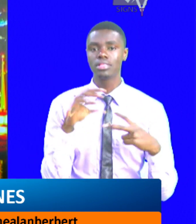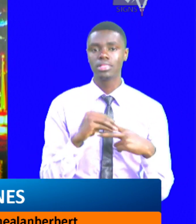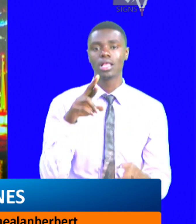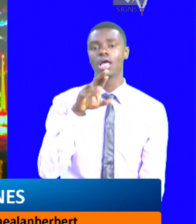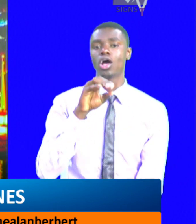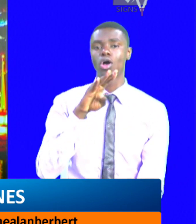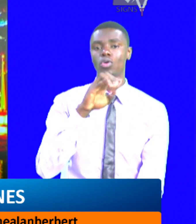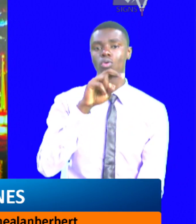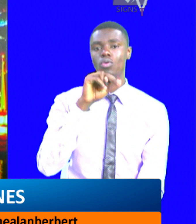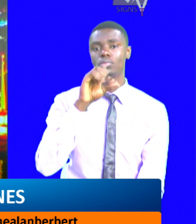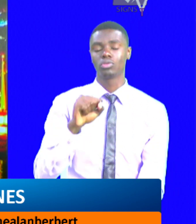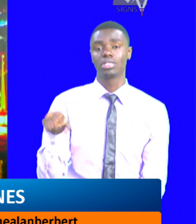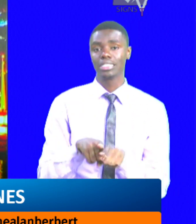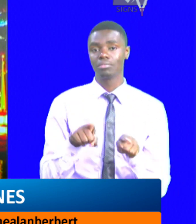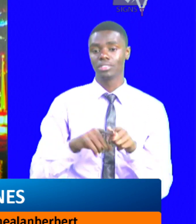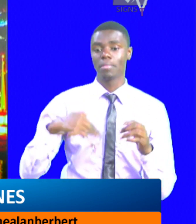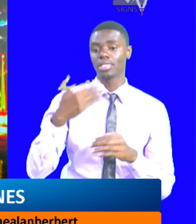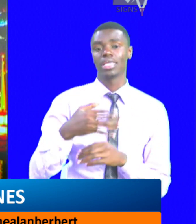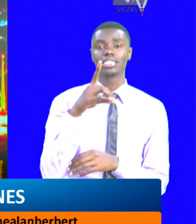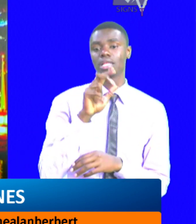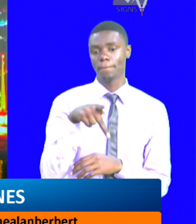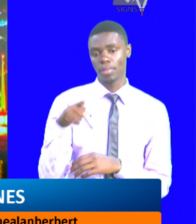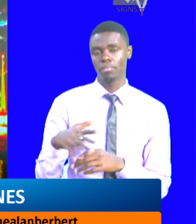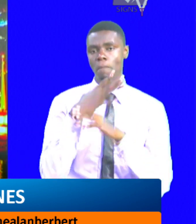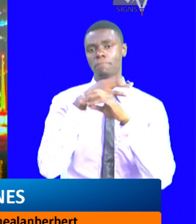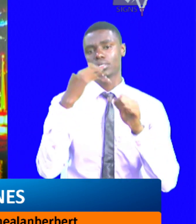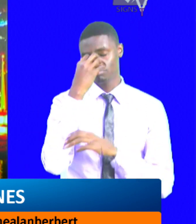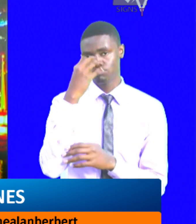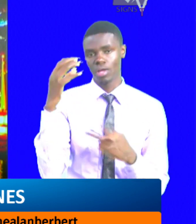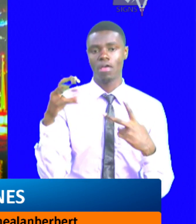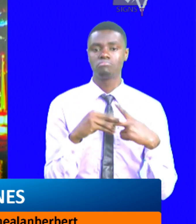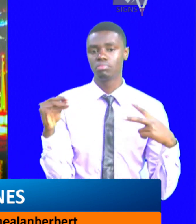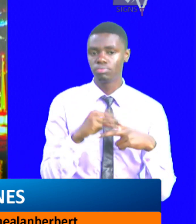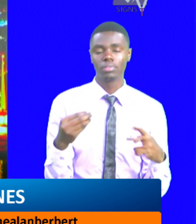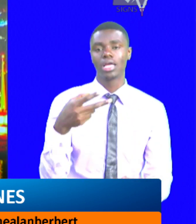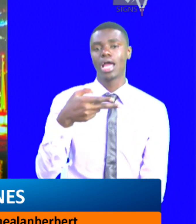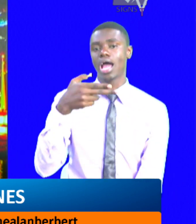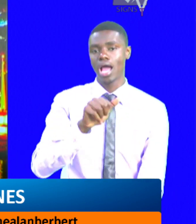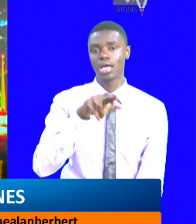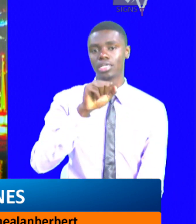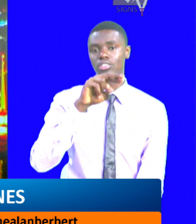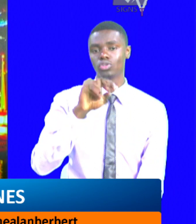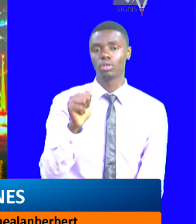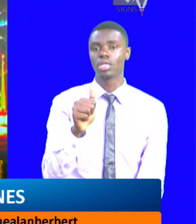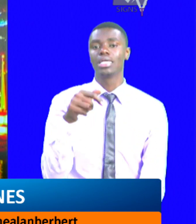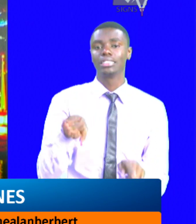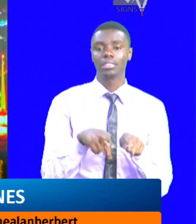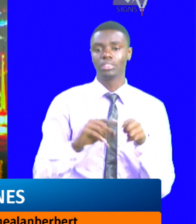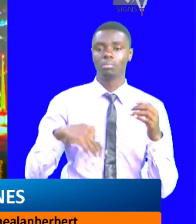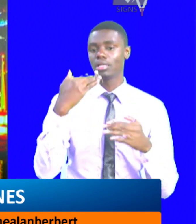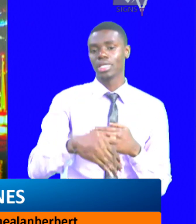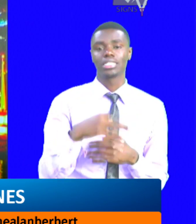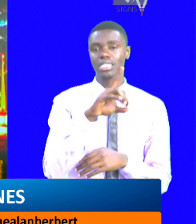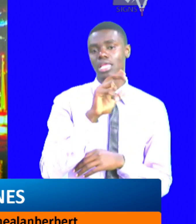Robinson Mulele as next DPP. President William Ruto has nominated Renson Mulele Igonga as the next director